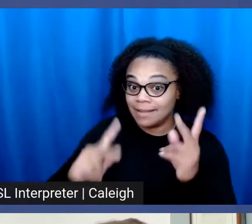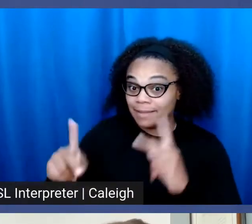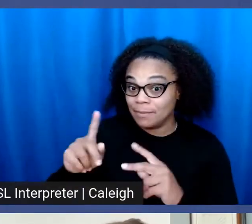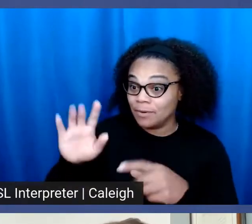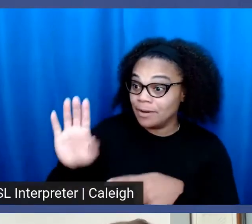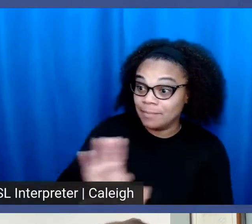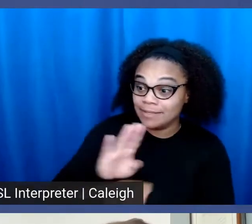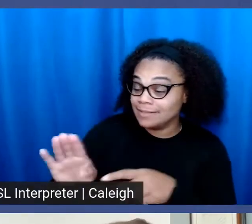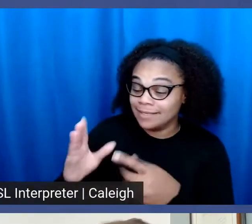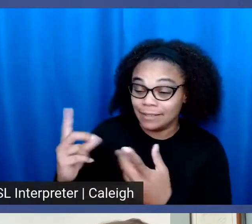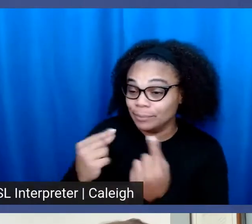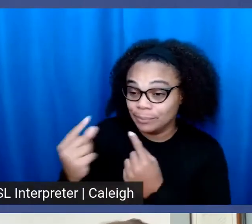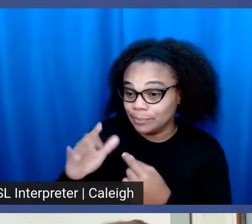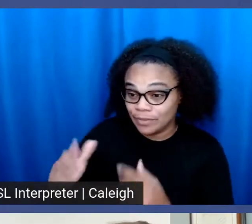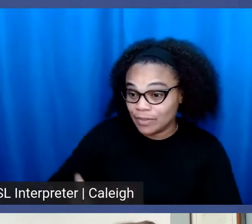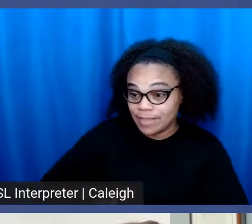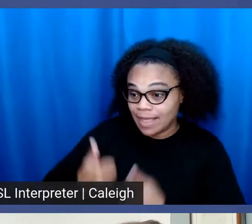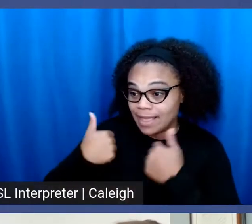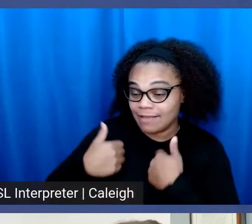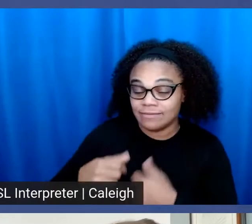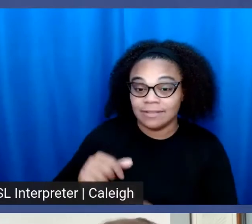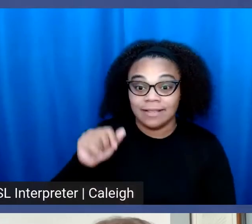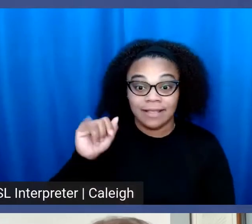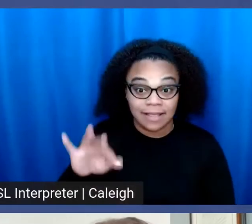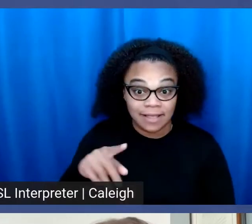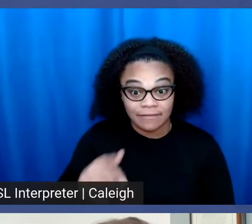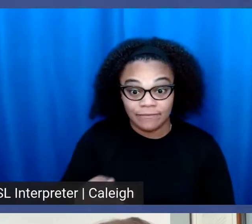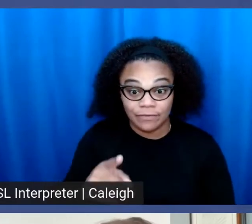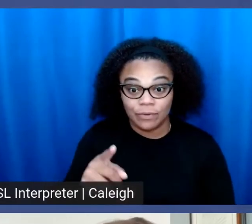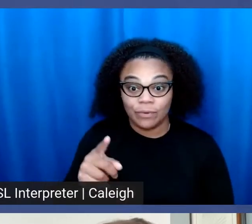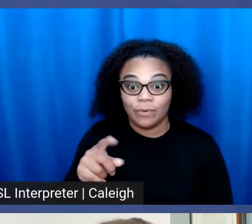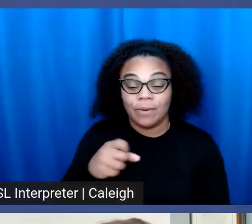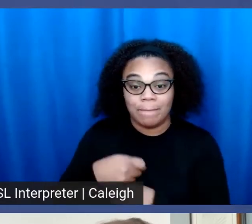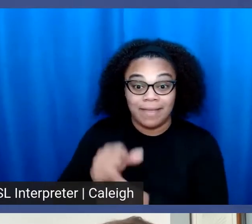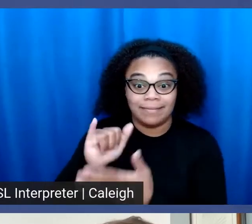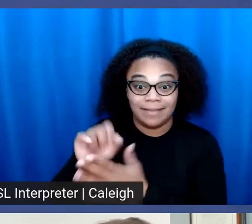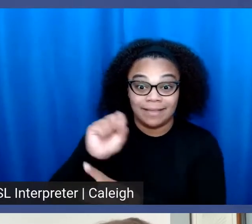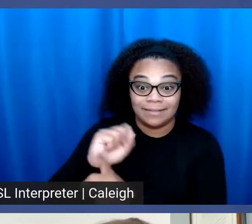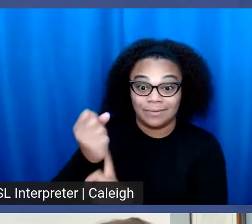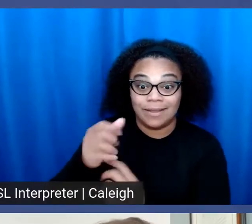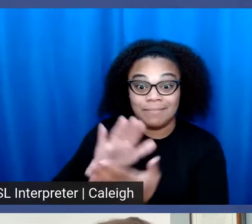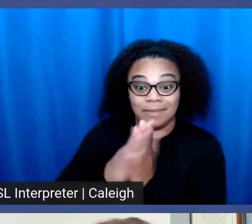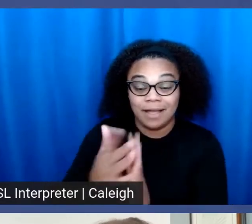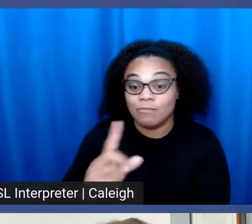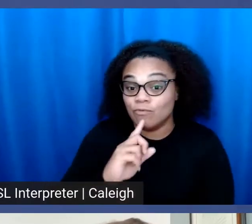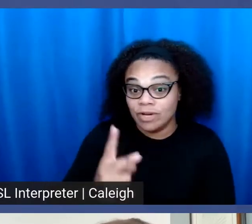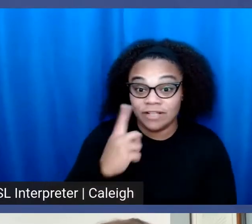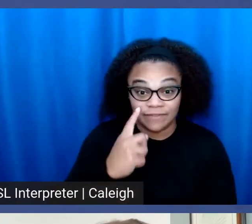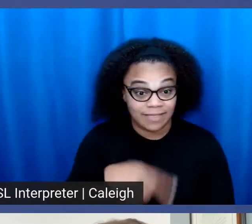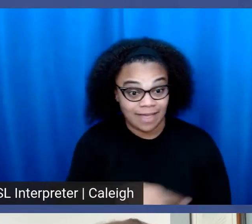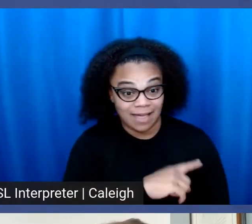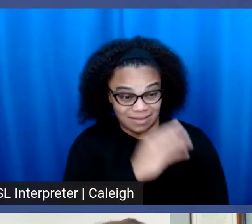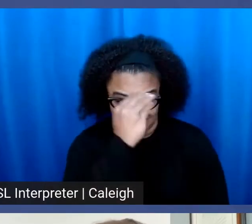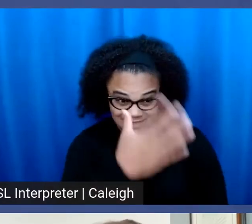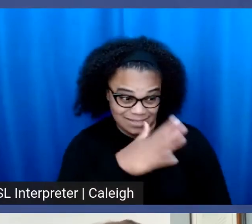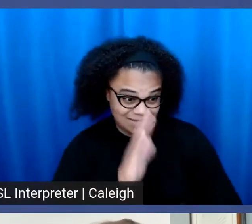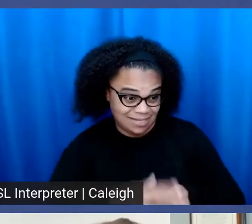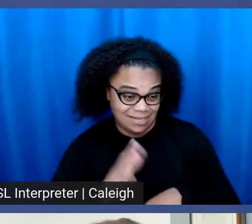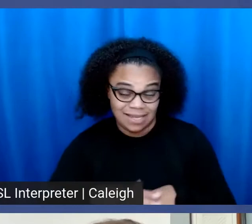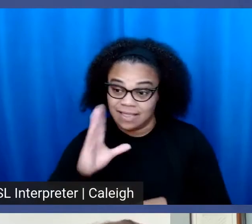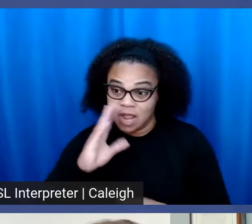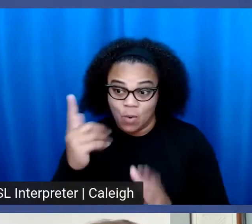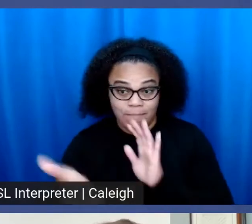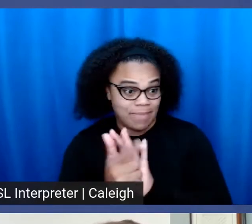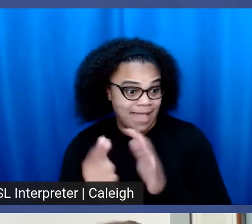their lives, we see this as another headline. If you make that real to them, like, hey, they're pulling these books out, they're making people feel afraid, they're